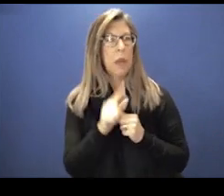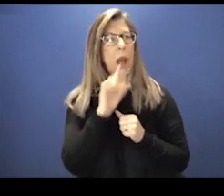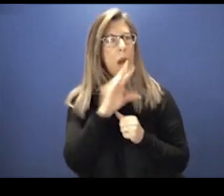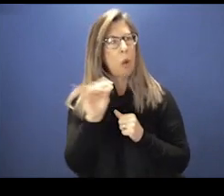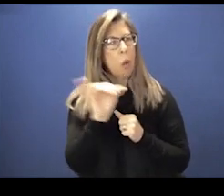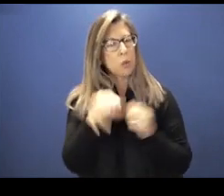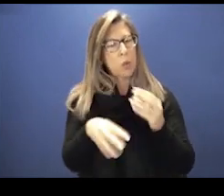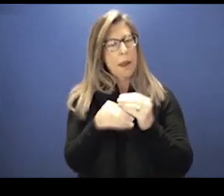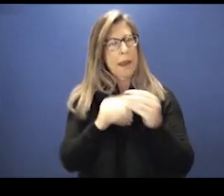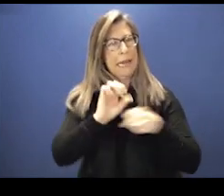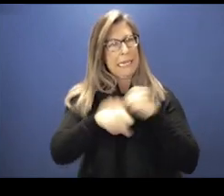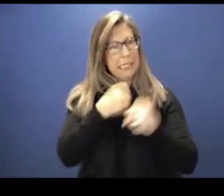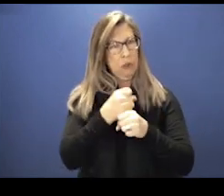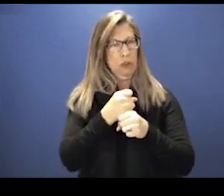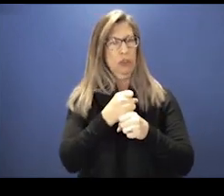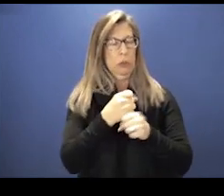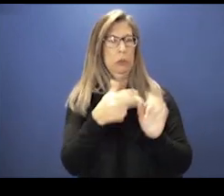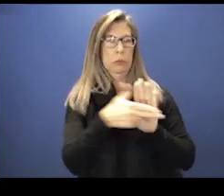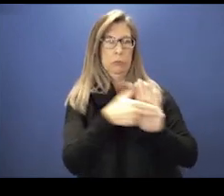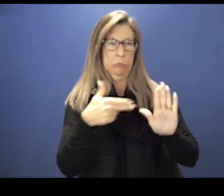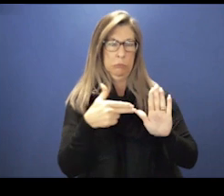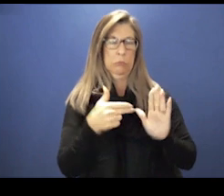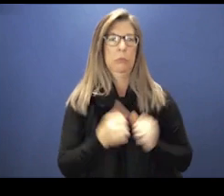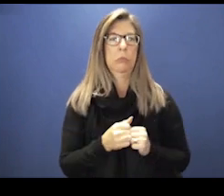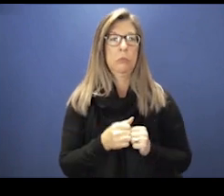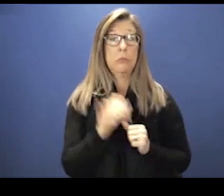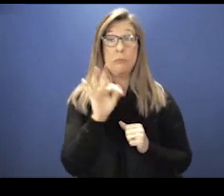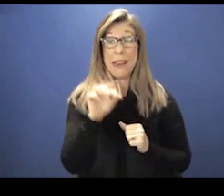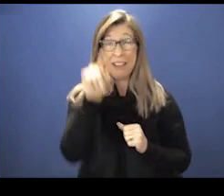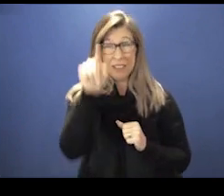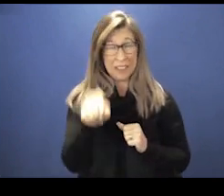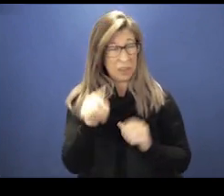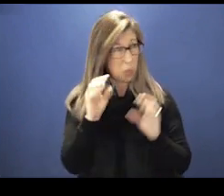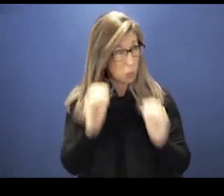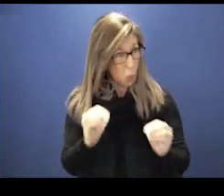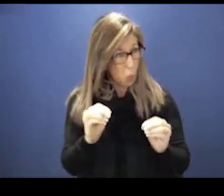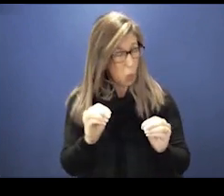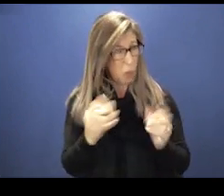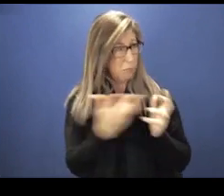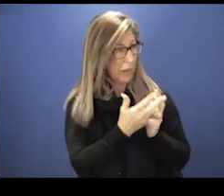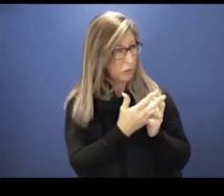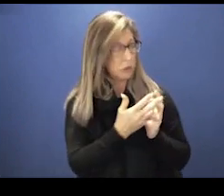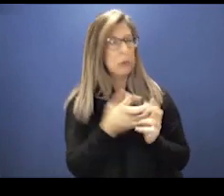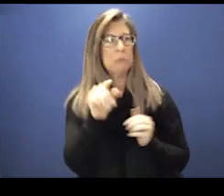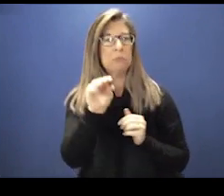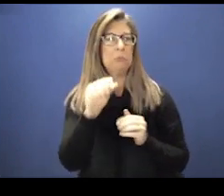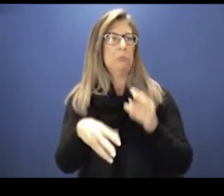If your patient's condition or diagnosis is not listed, use the Other field to add it.